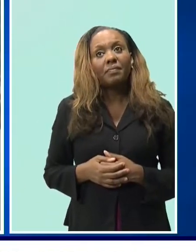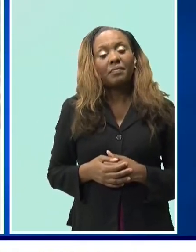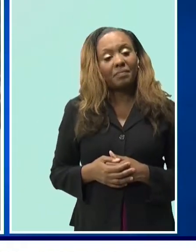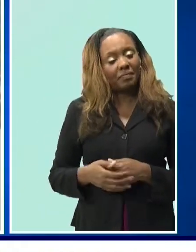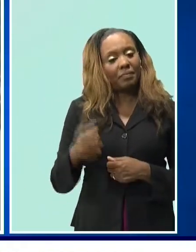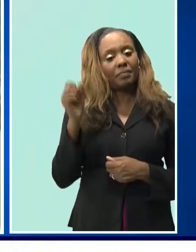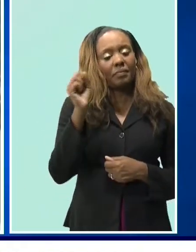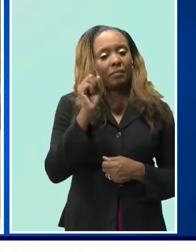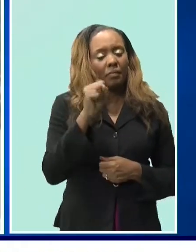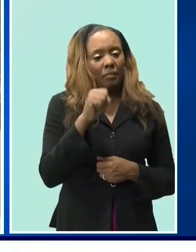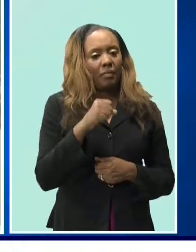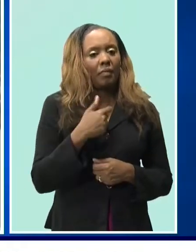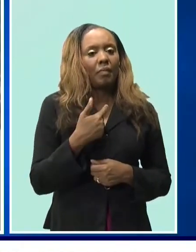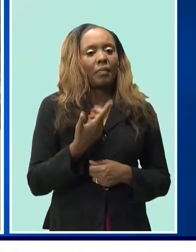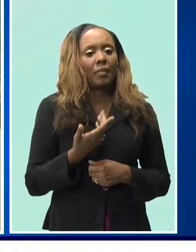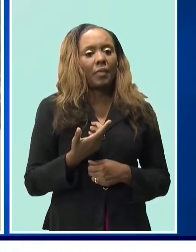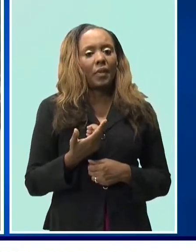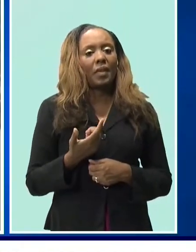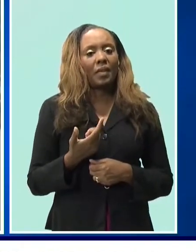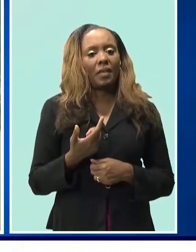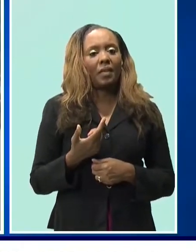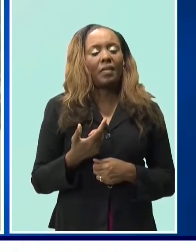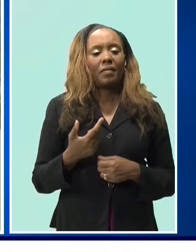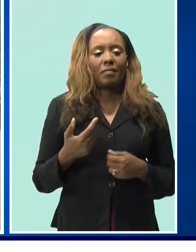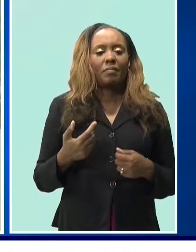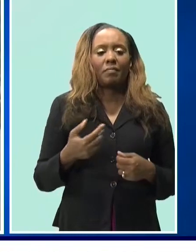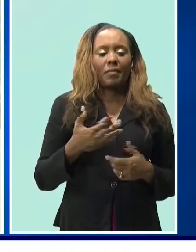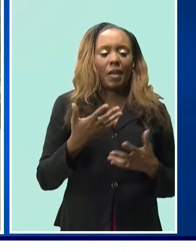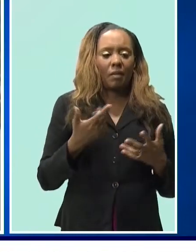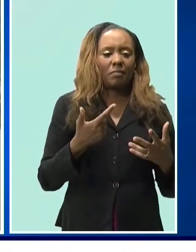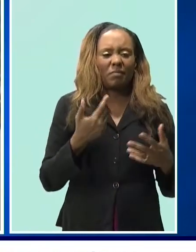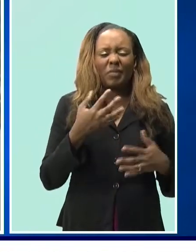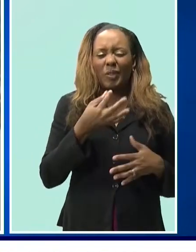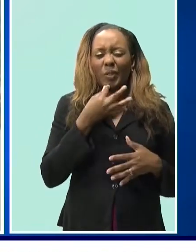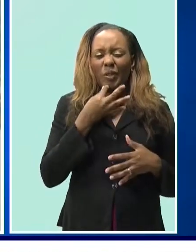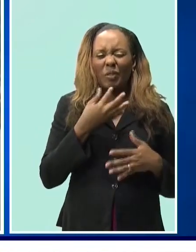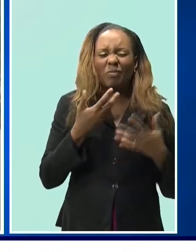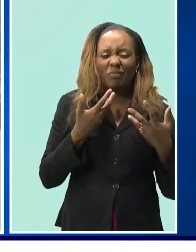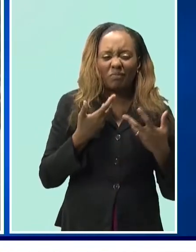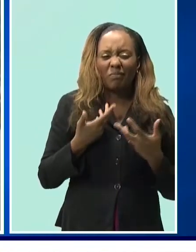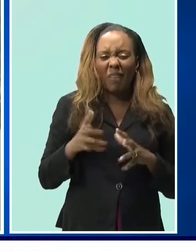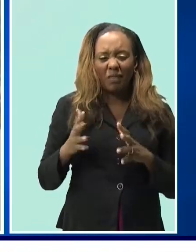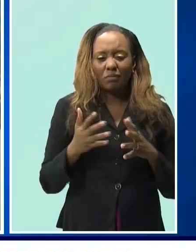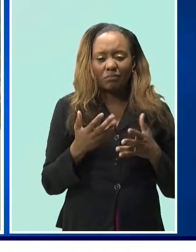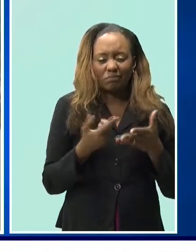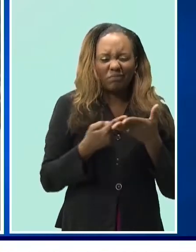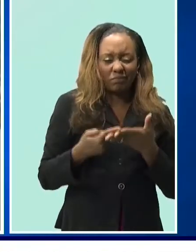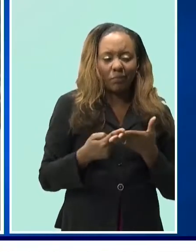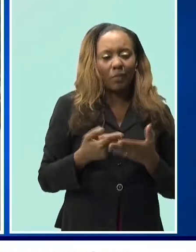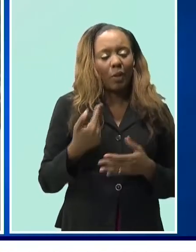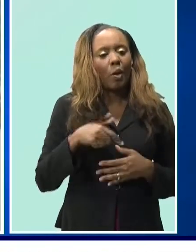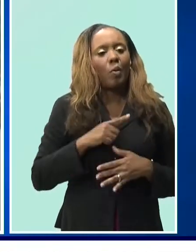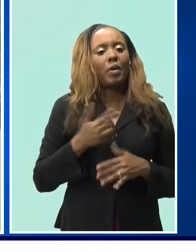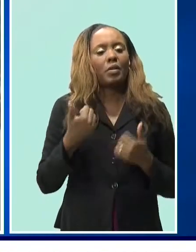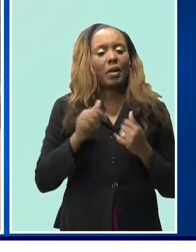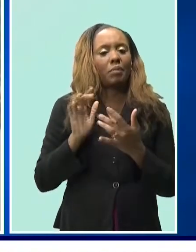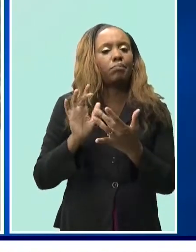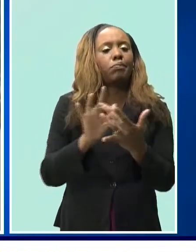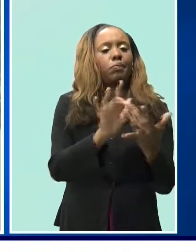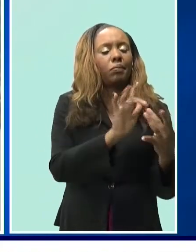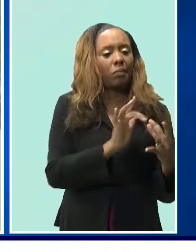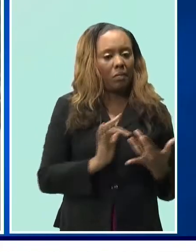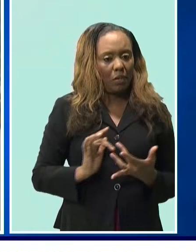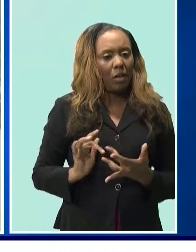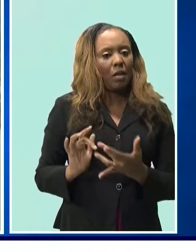Yes, and just by way of wrapping up, Lisa, we are obviously doing quite a bit to reach out to that particular